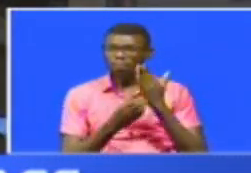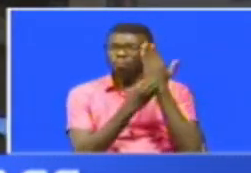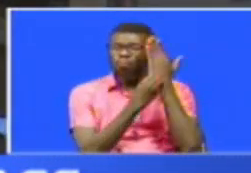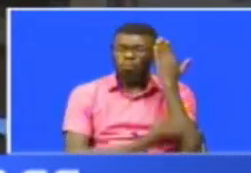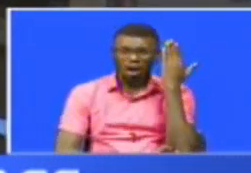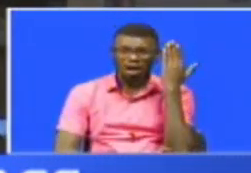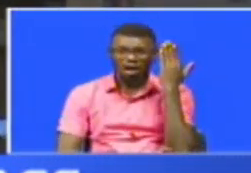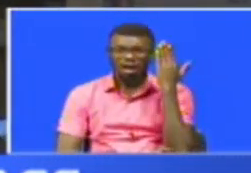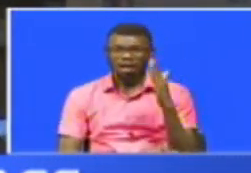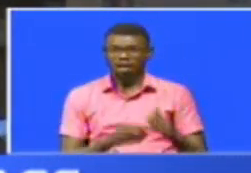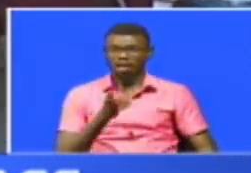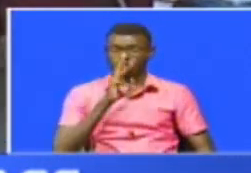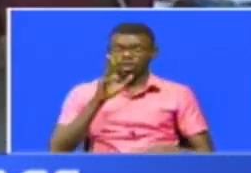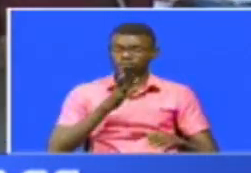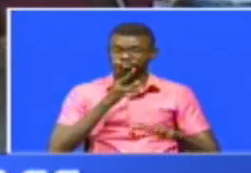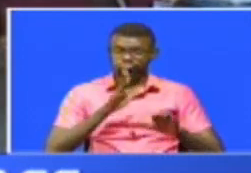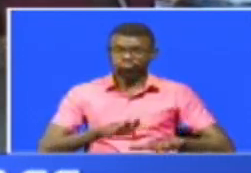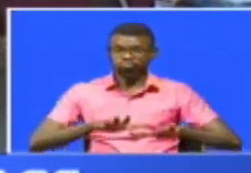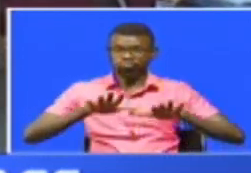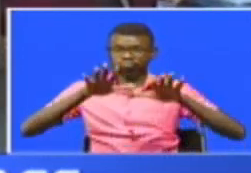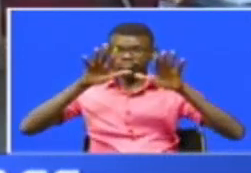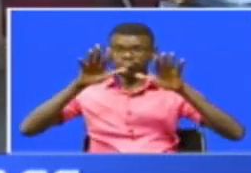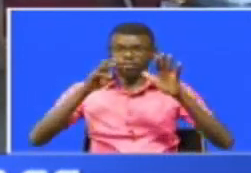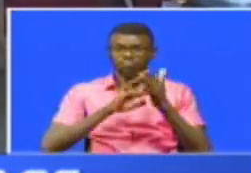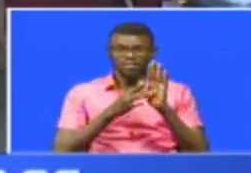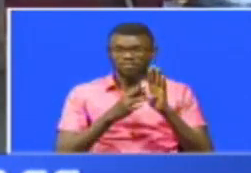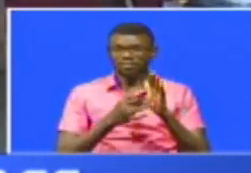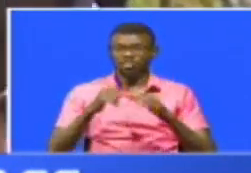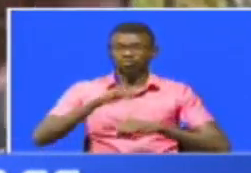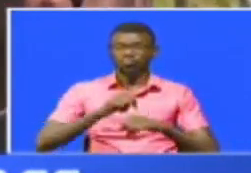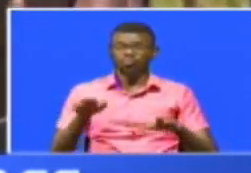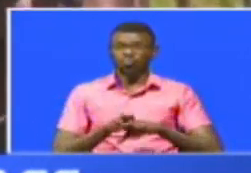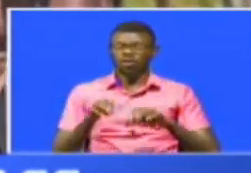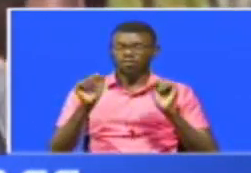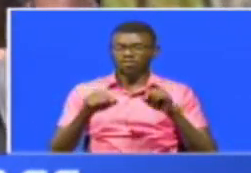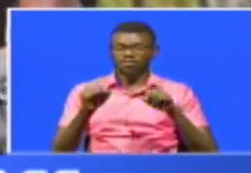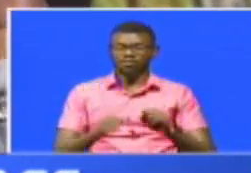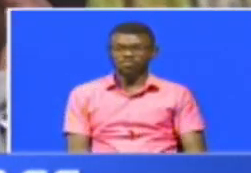slight increase in water levels is a sure reason for the closure of the school. We have some,